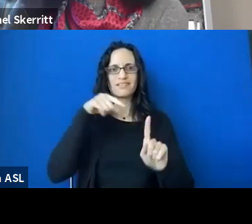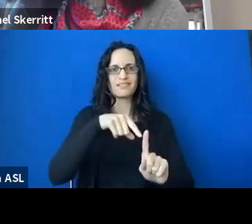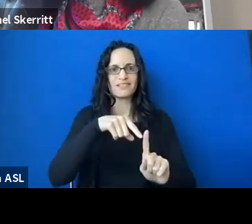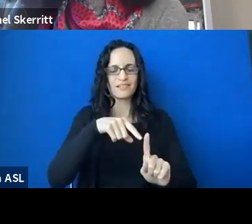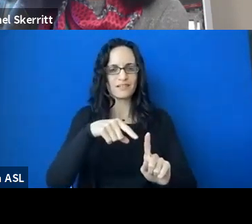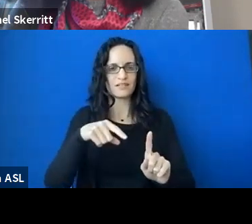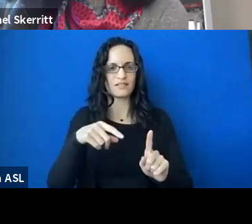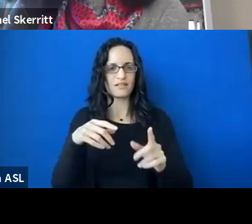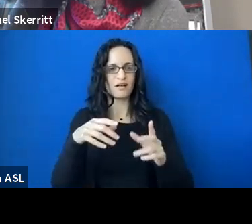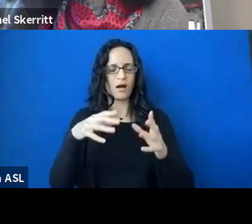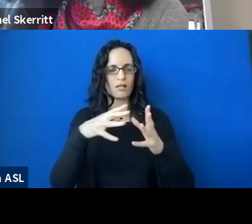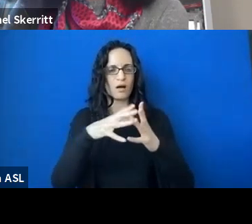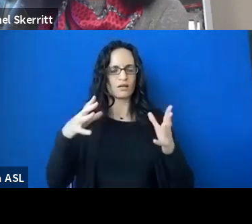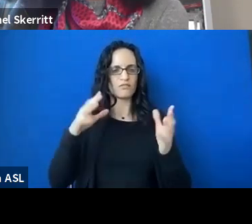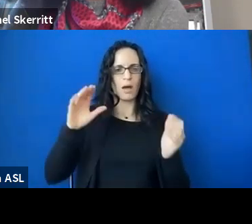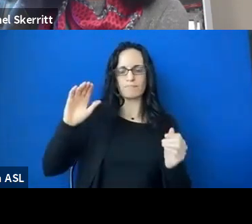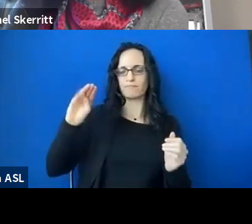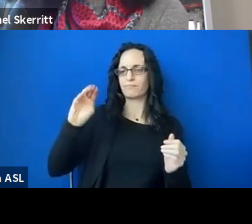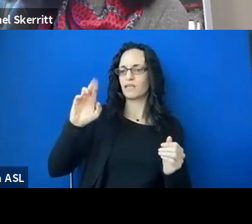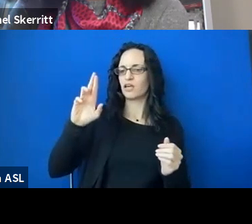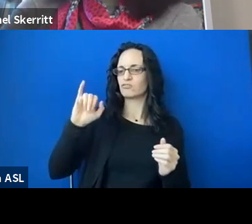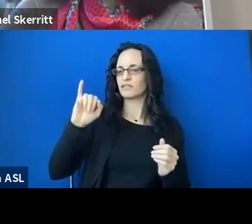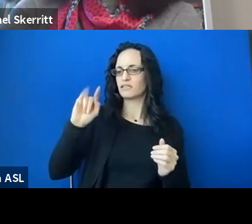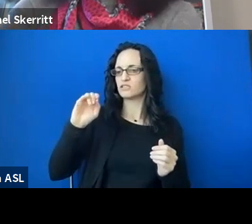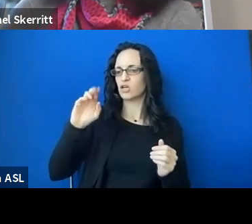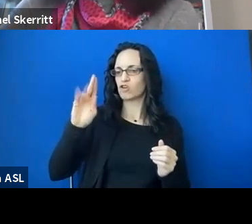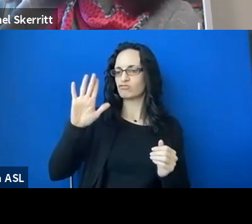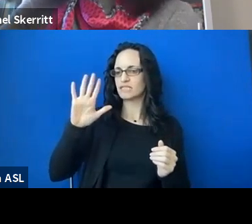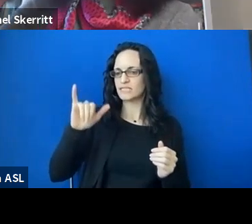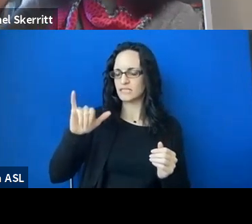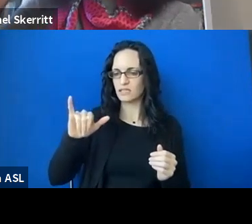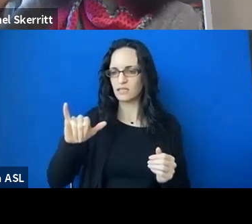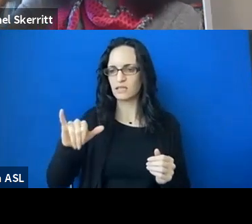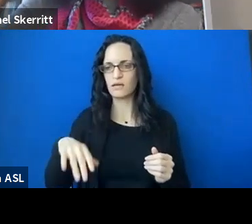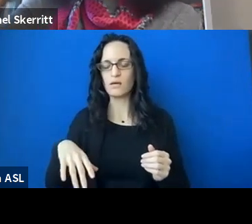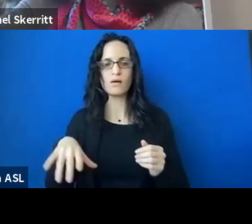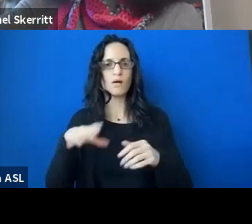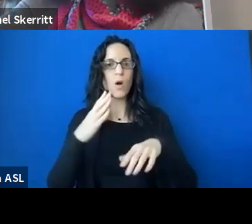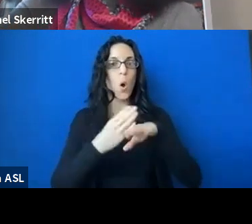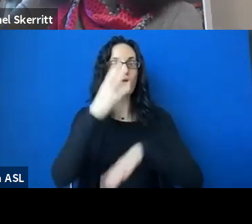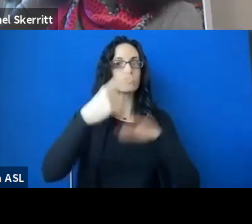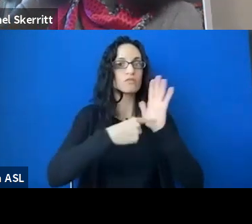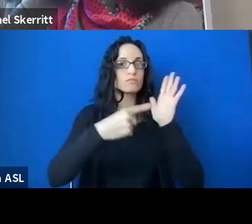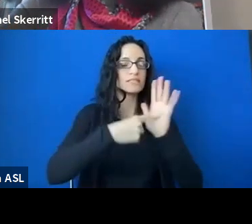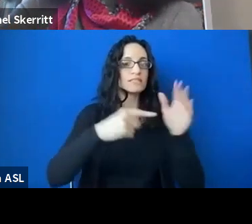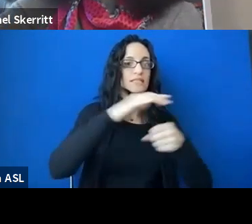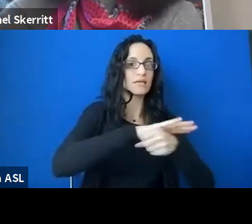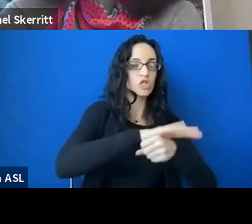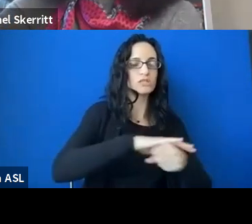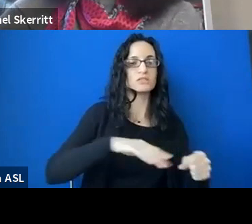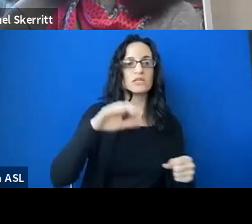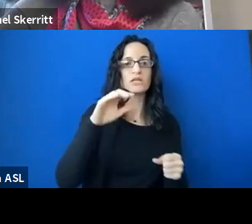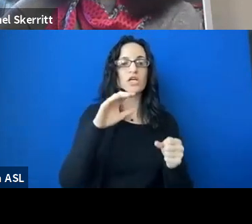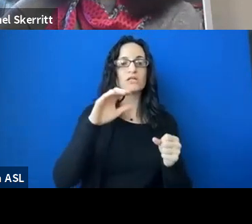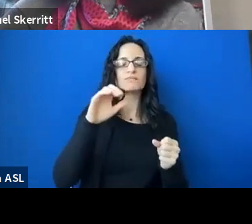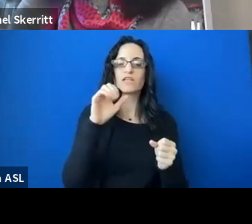meritocracy to assuage any concerns about over and underrepresented neighborhoods and socioeconomic groups, as well as the students